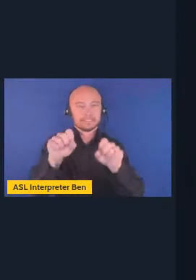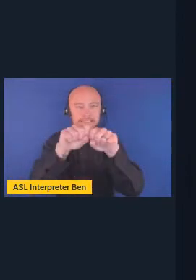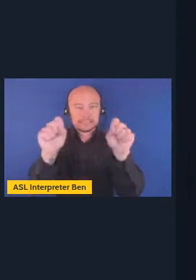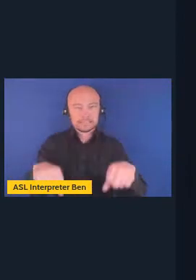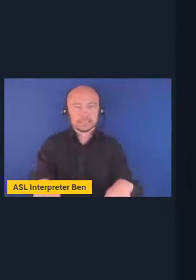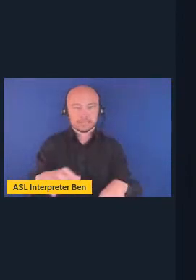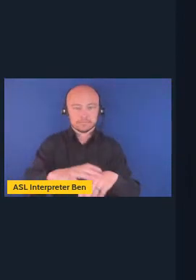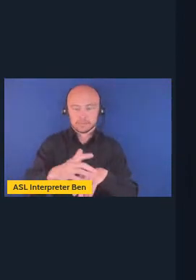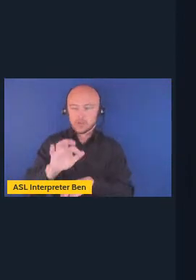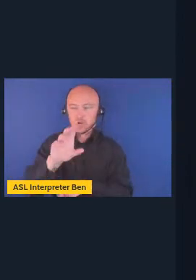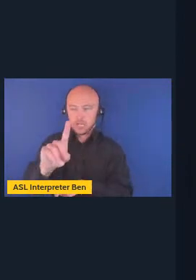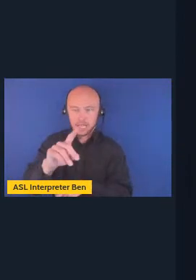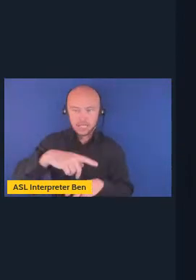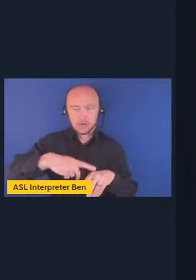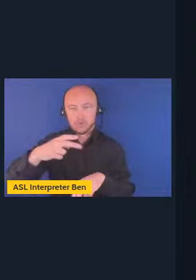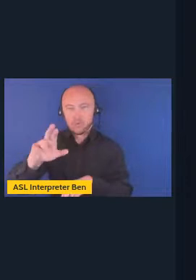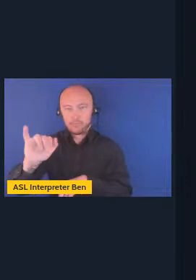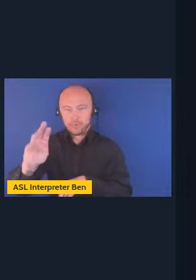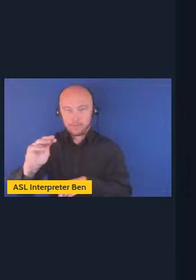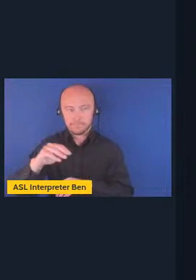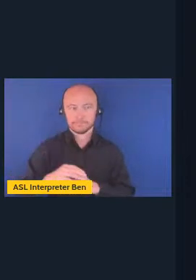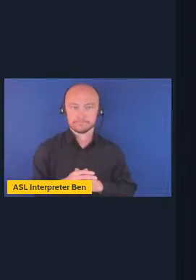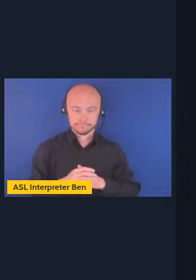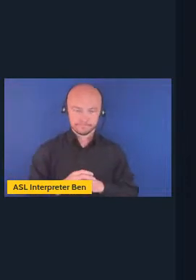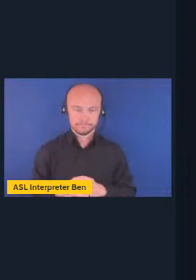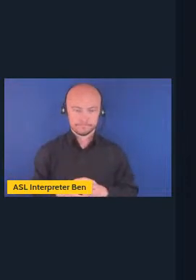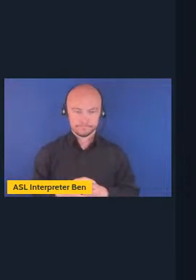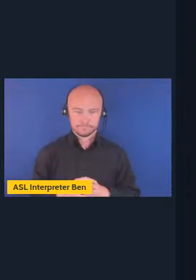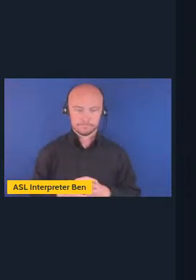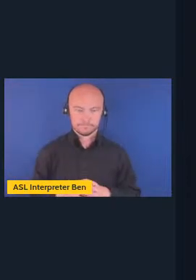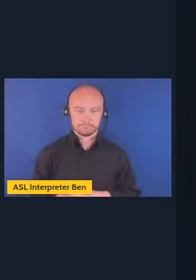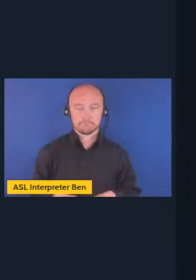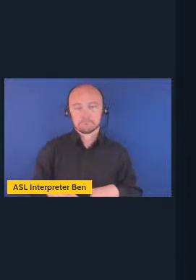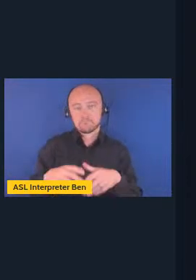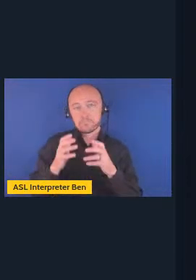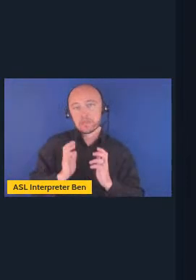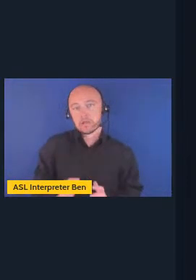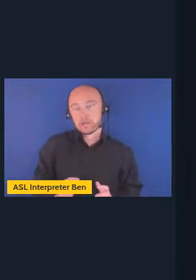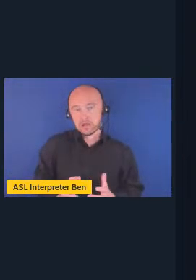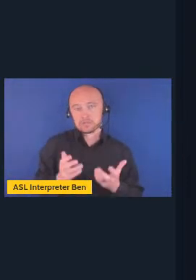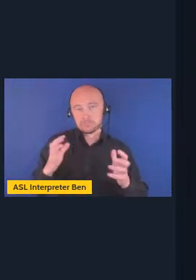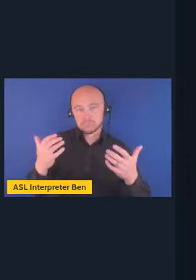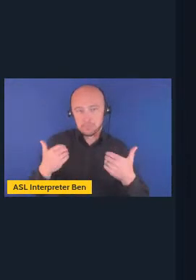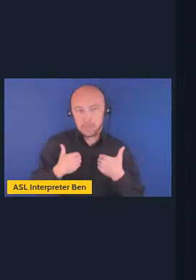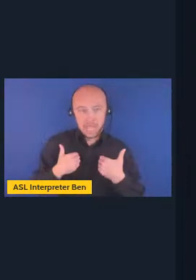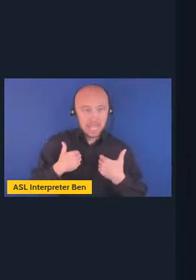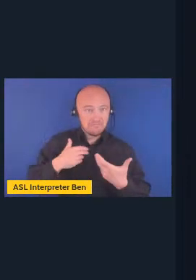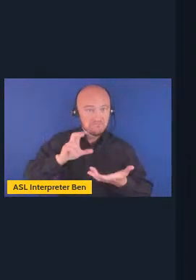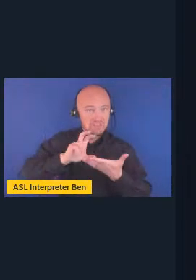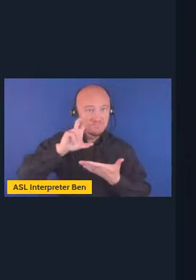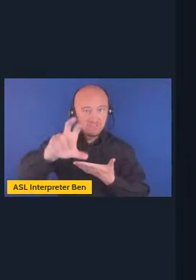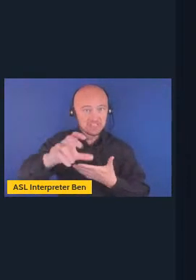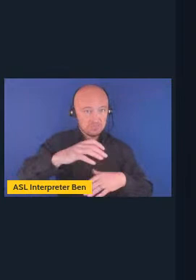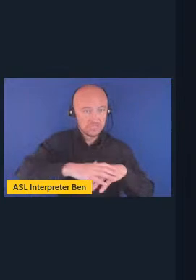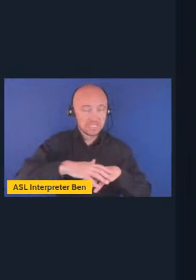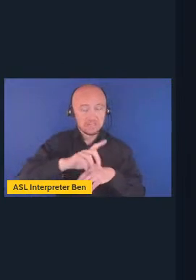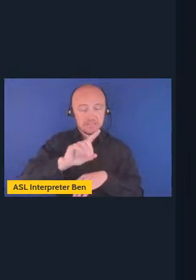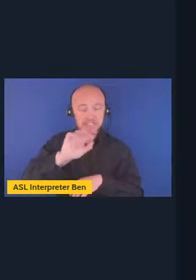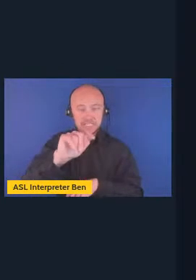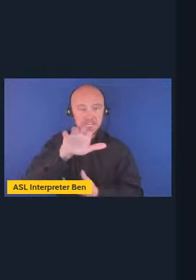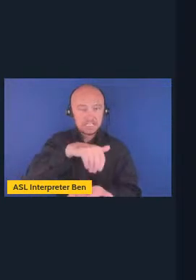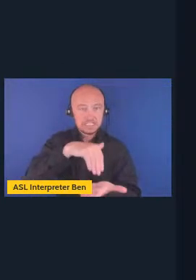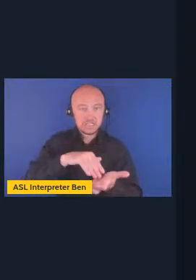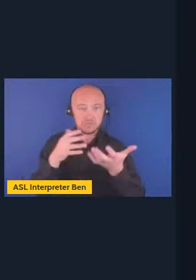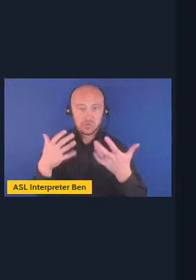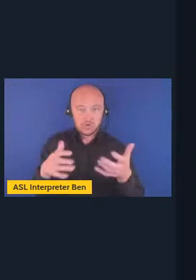on cloud and on premises. Customers may have done the capital investment in their data centers and now